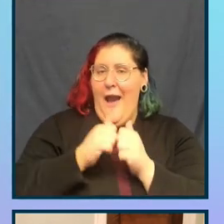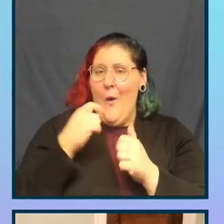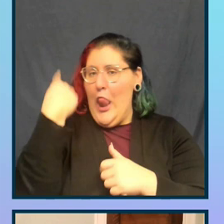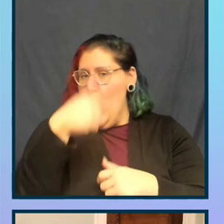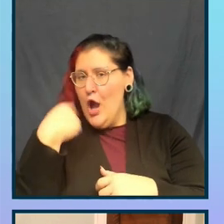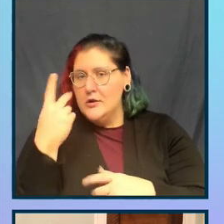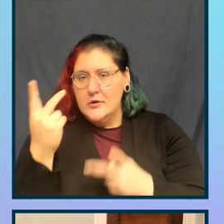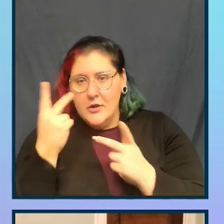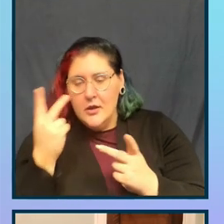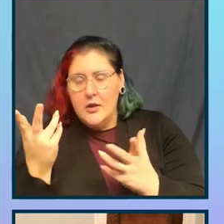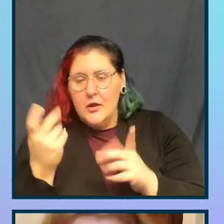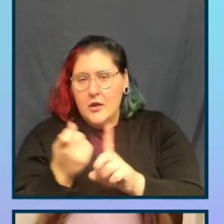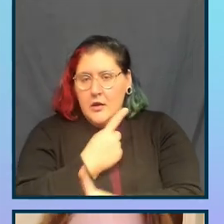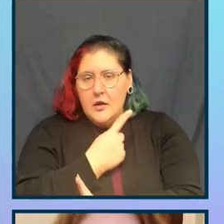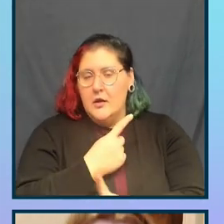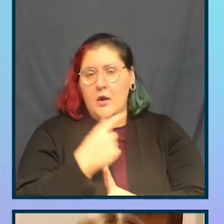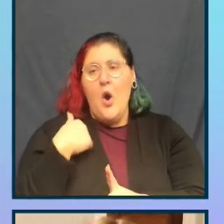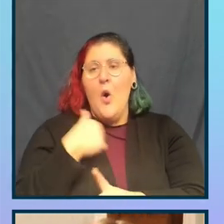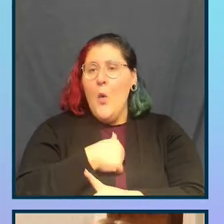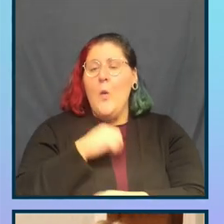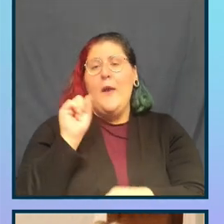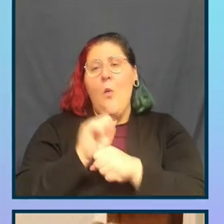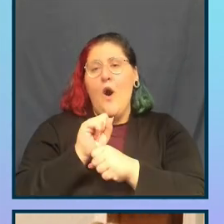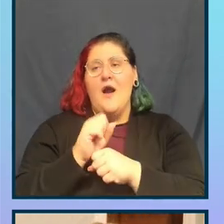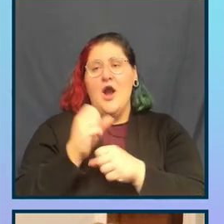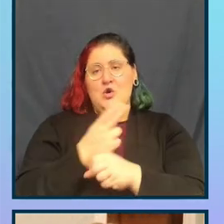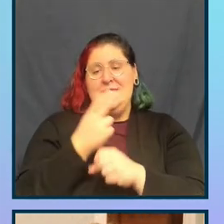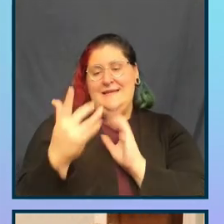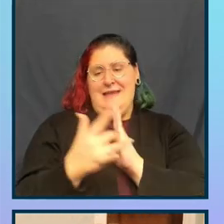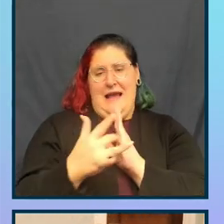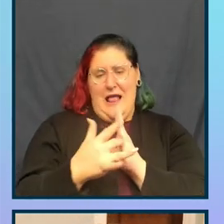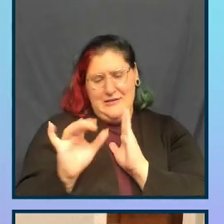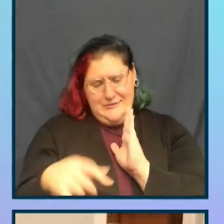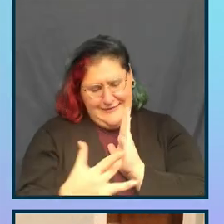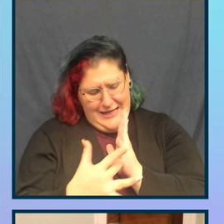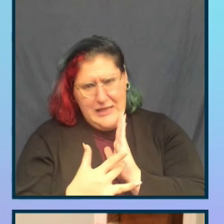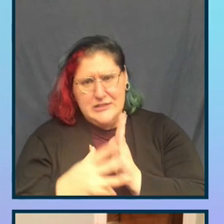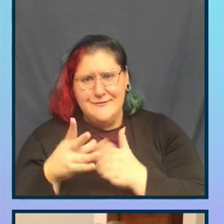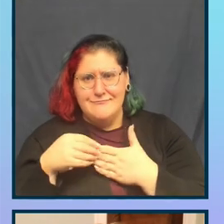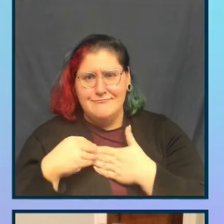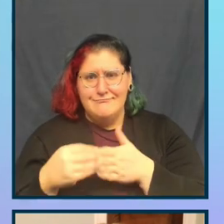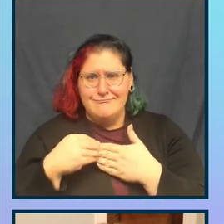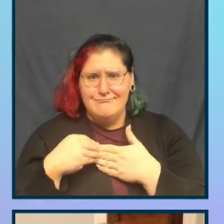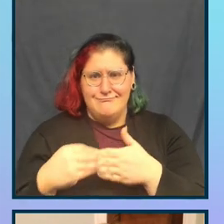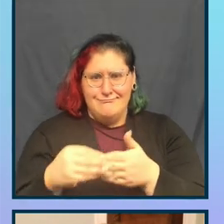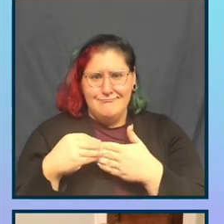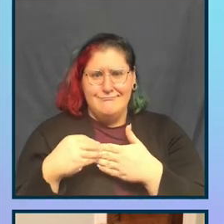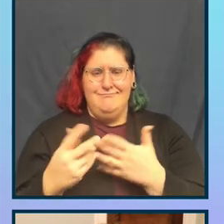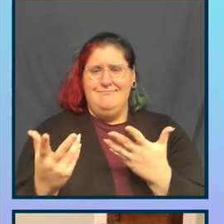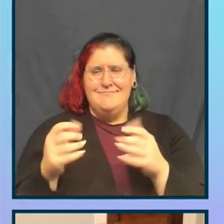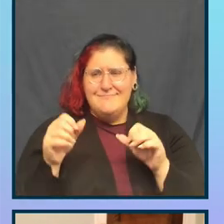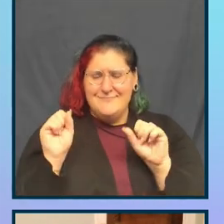We work on a platform that is quite malleable. I've said this before and I'll say it again. It is very easy